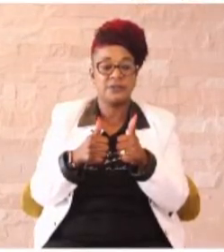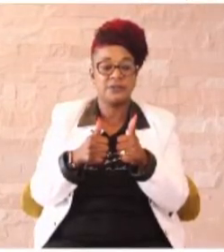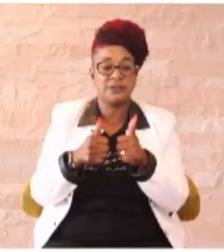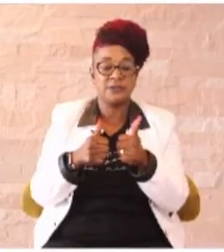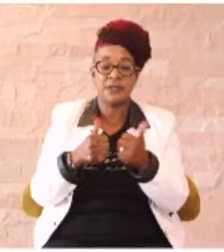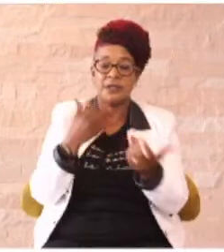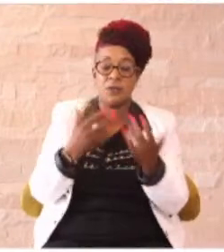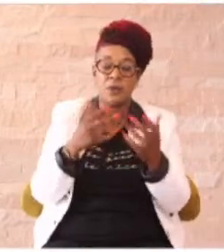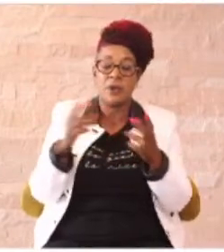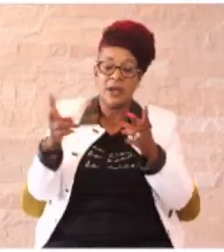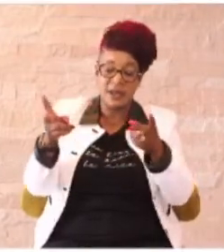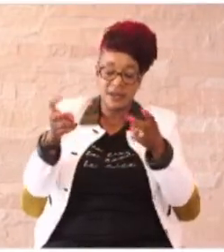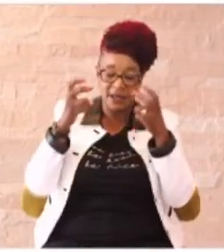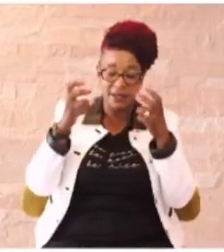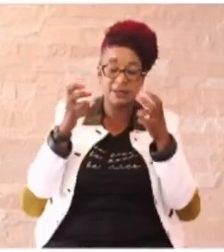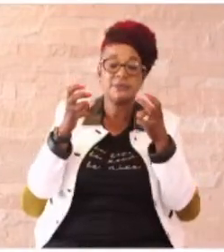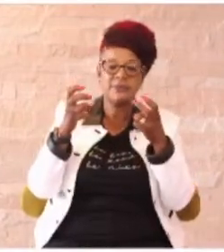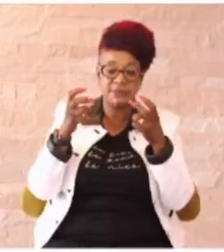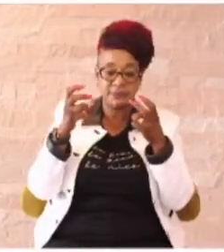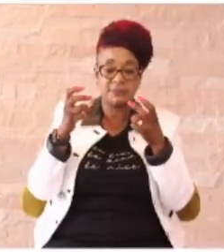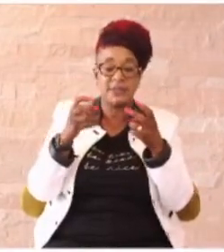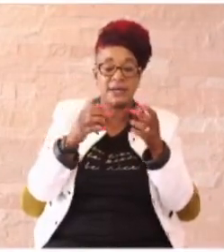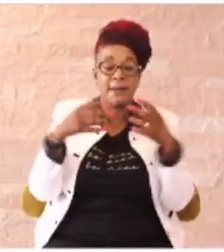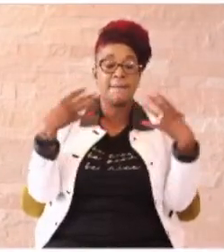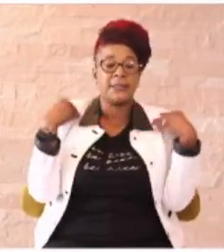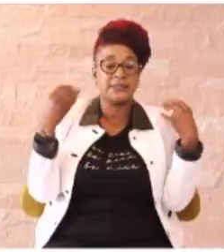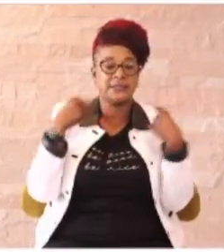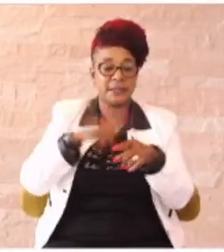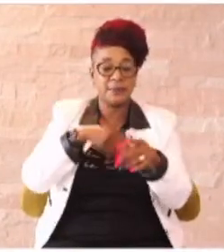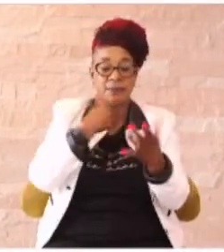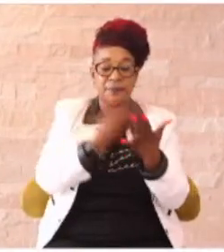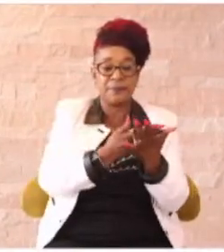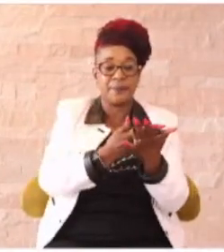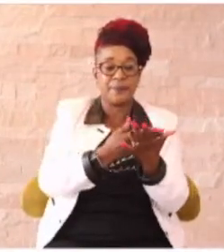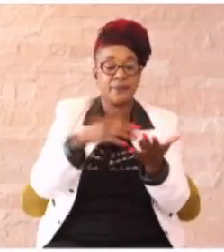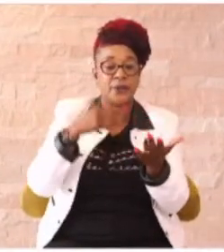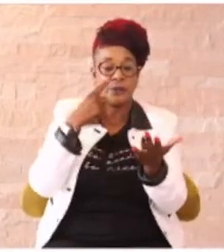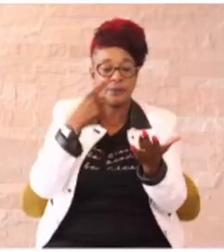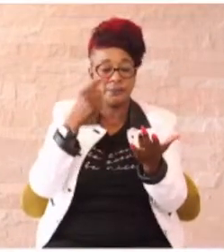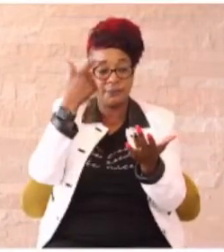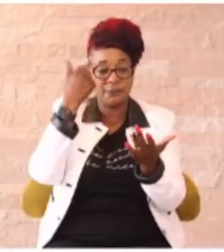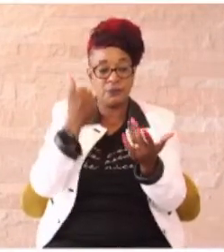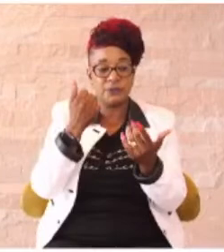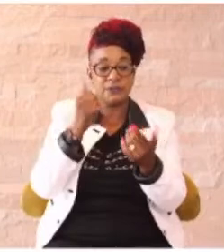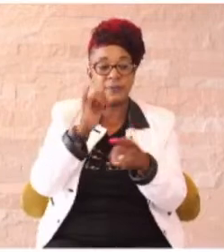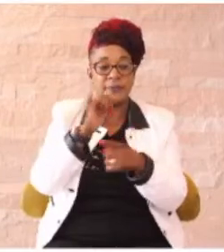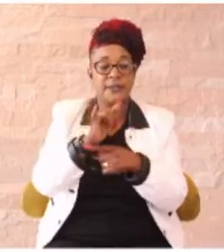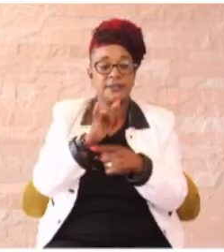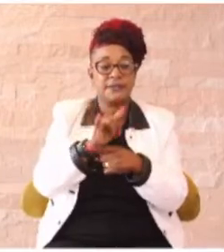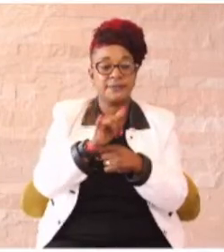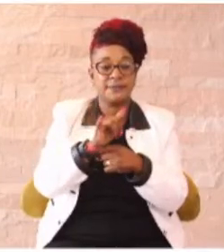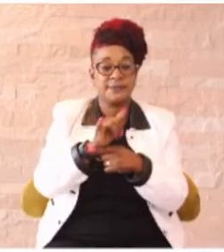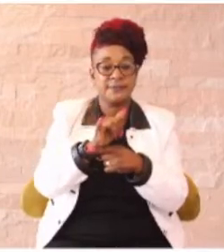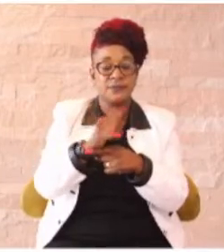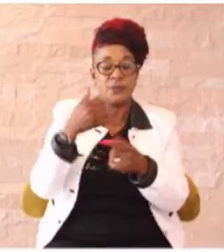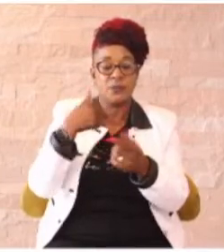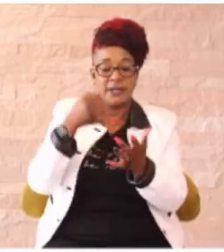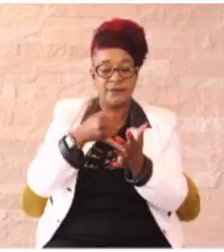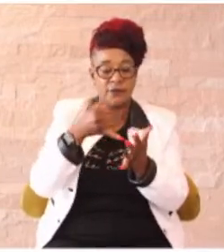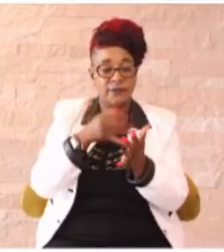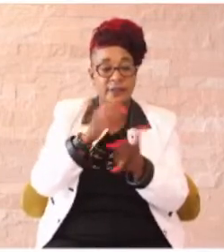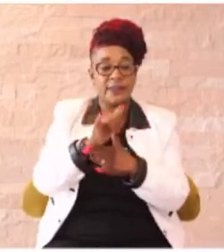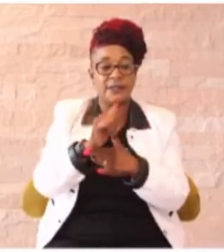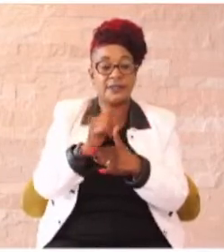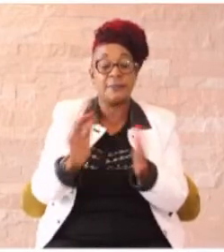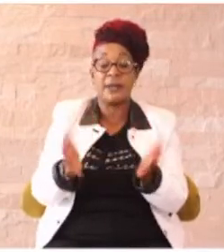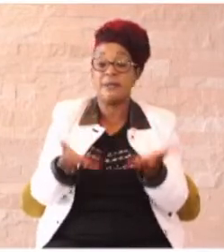for me it will be a takeaway, so that both UDNA and Siiqqee really involved in the